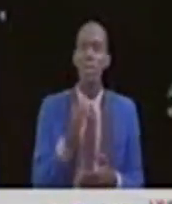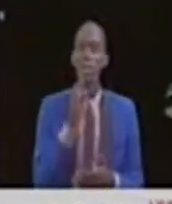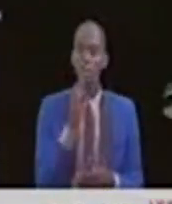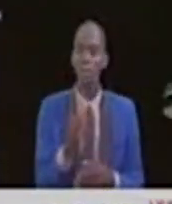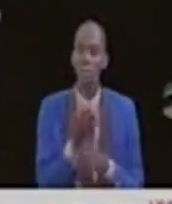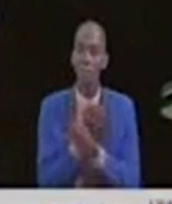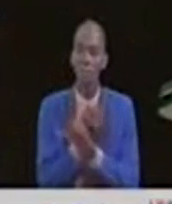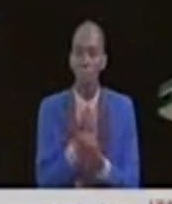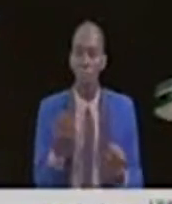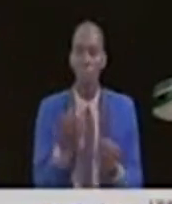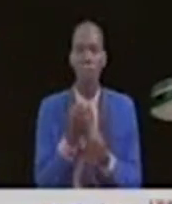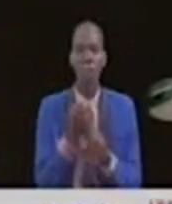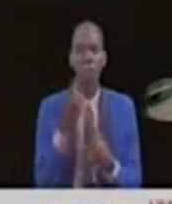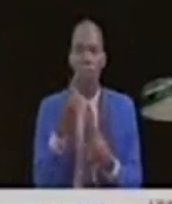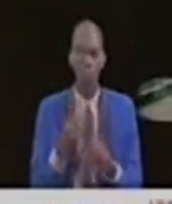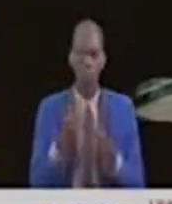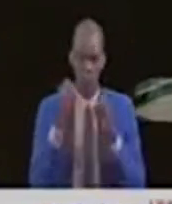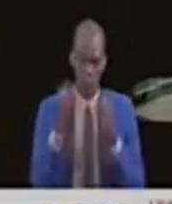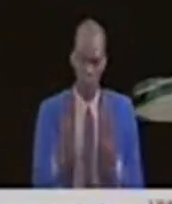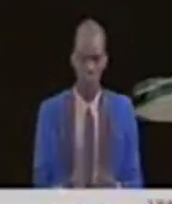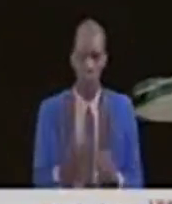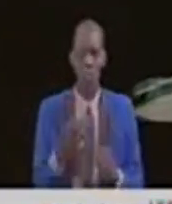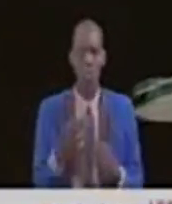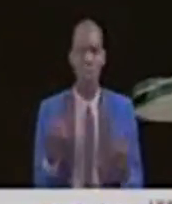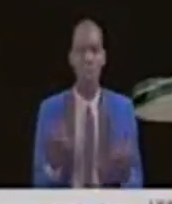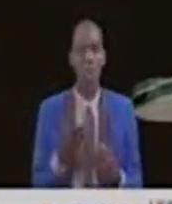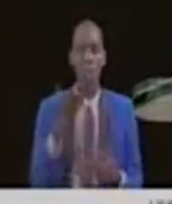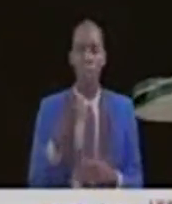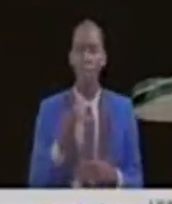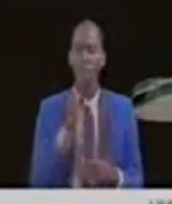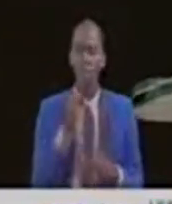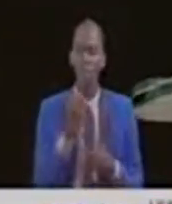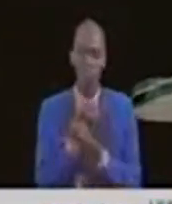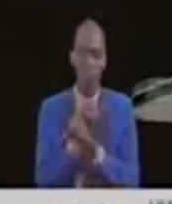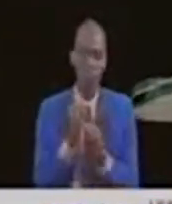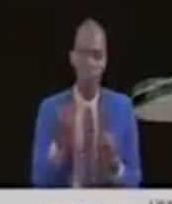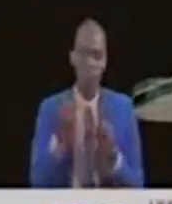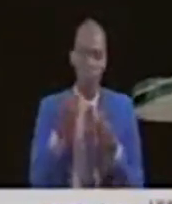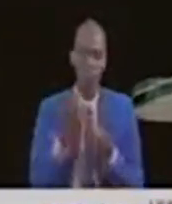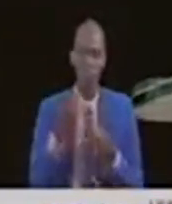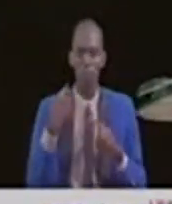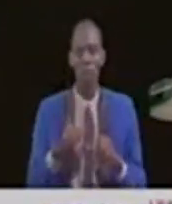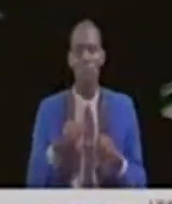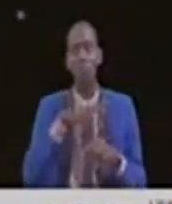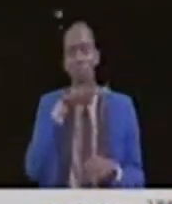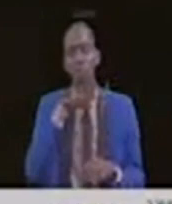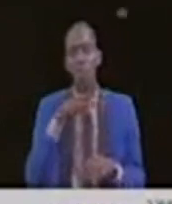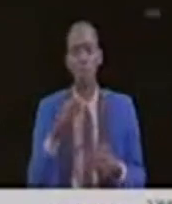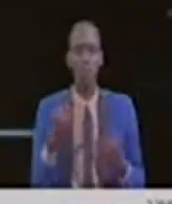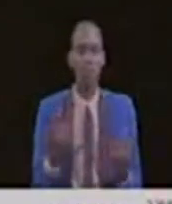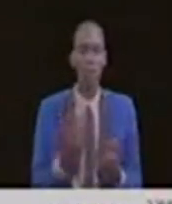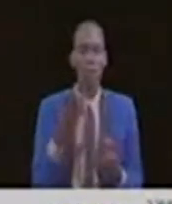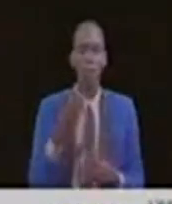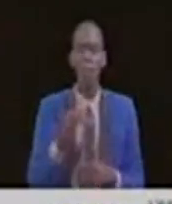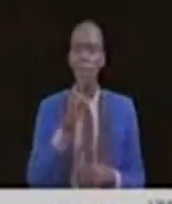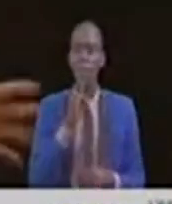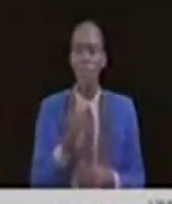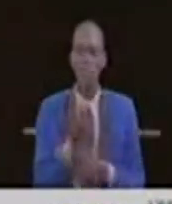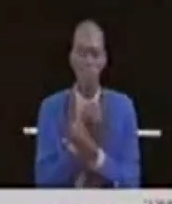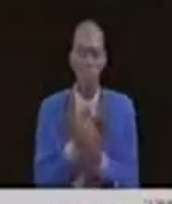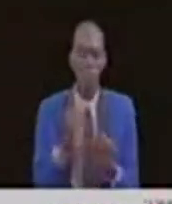the power of sin, the salvation from the pollution of sin, the salvation from